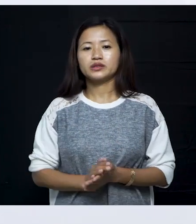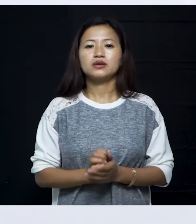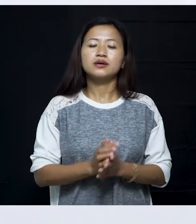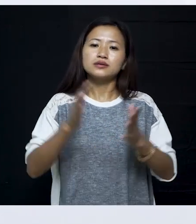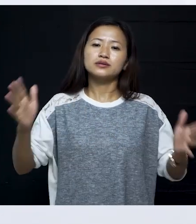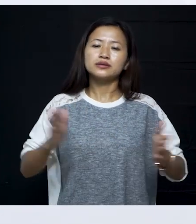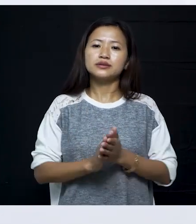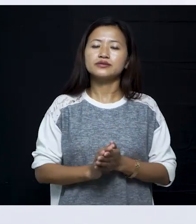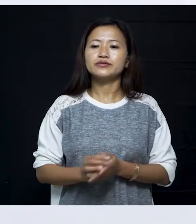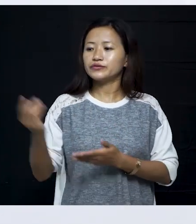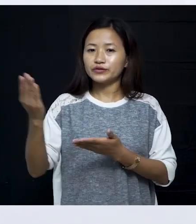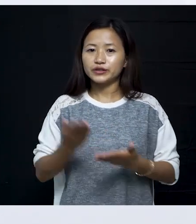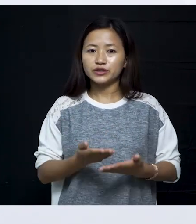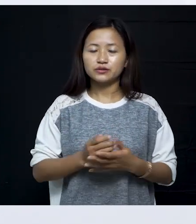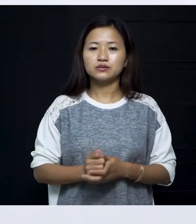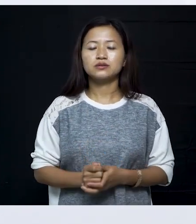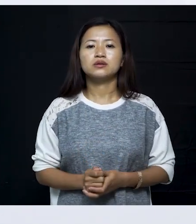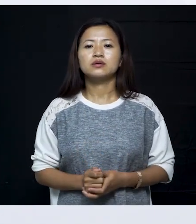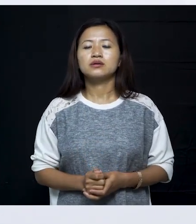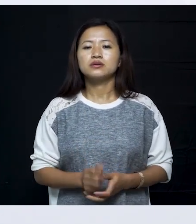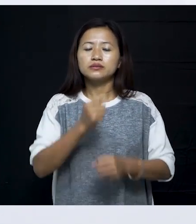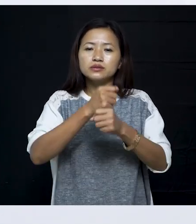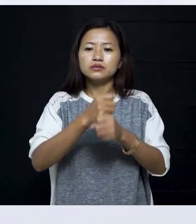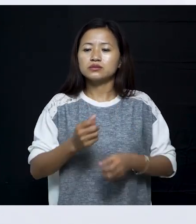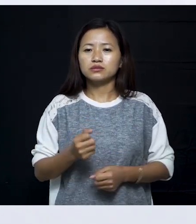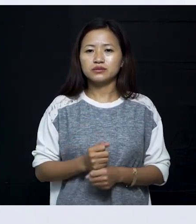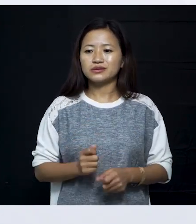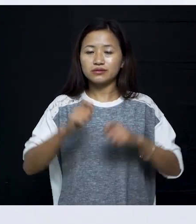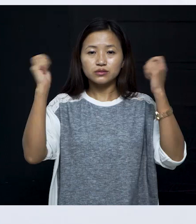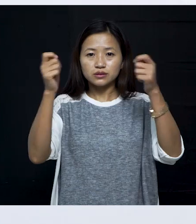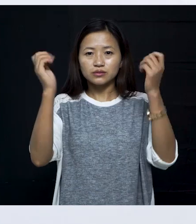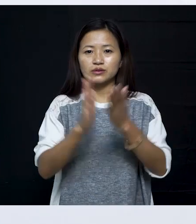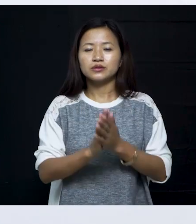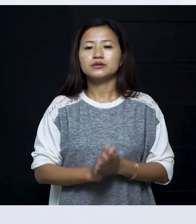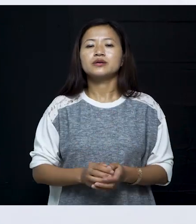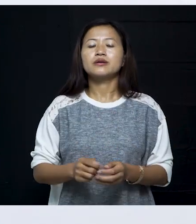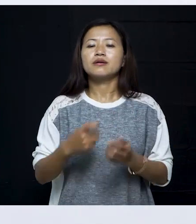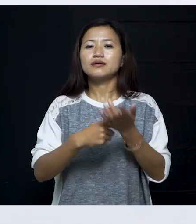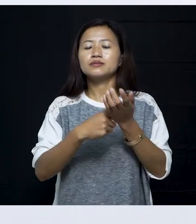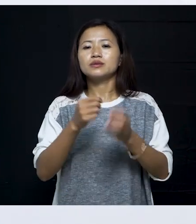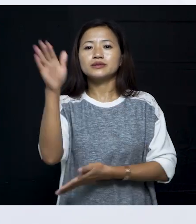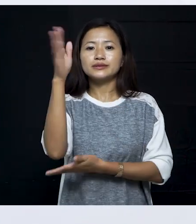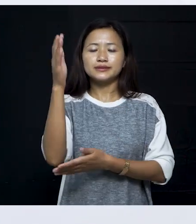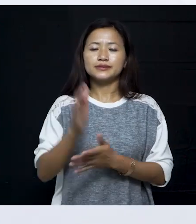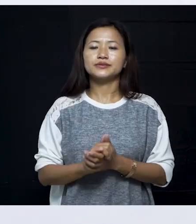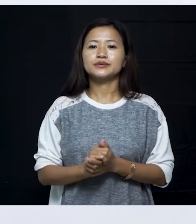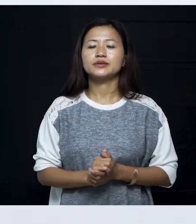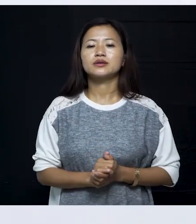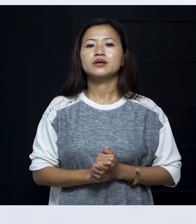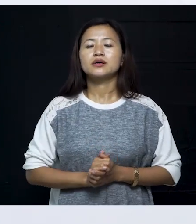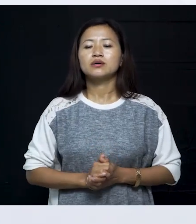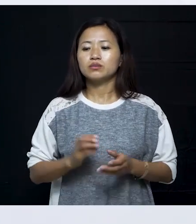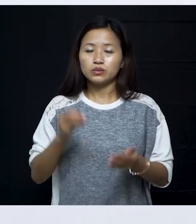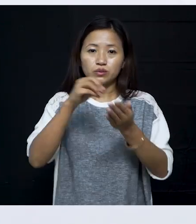extend invitation. For instance, maybe the government is going to celebrate the Republic Day and some hoardings or billboards are being put